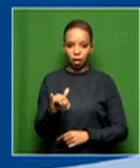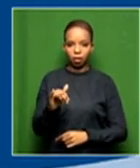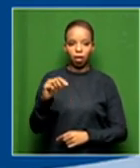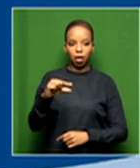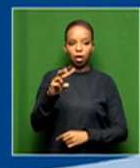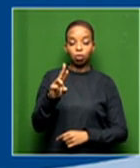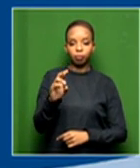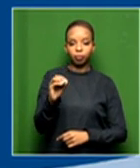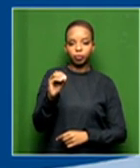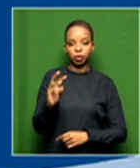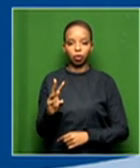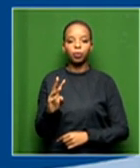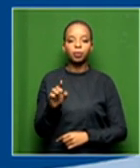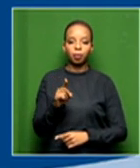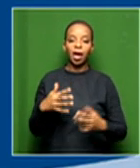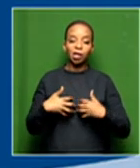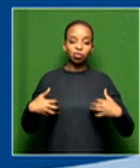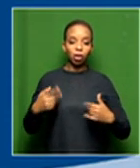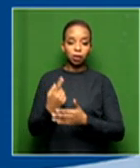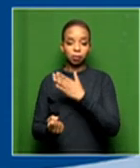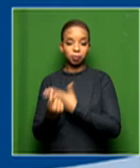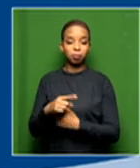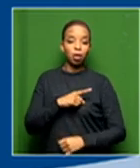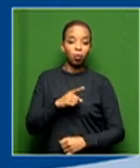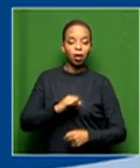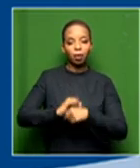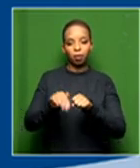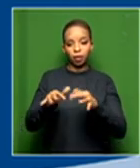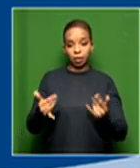deal with the anxiety and stress brought about by COVID-19. Let's take a quick break.